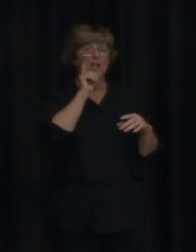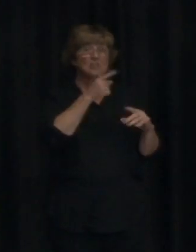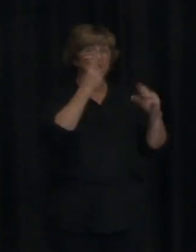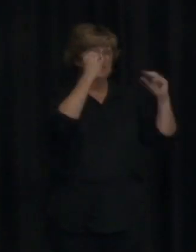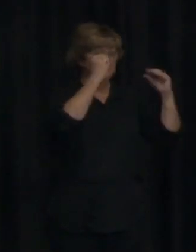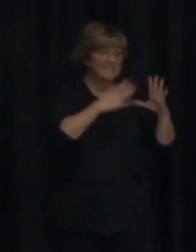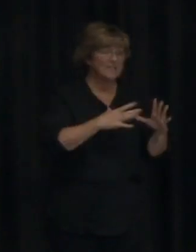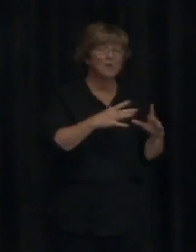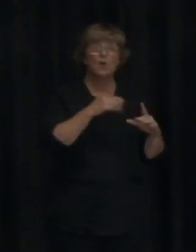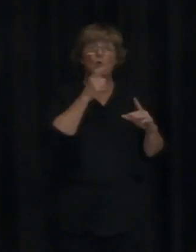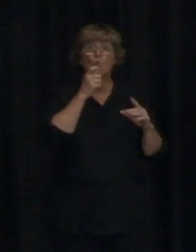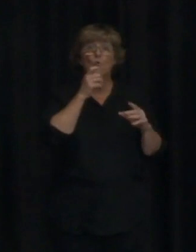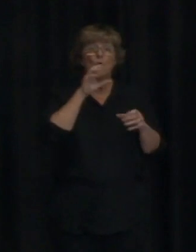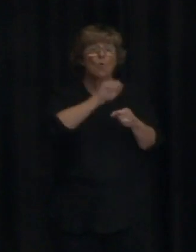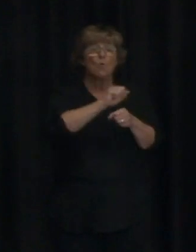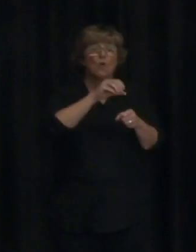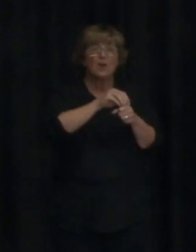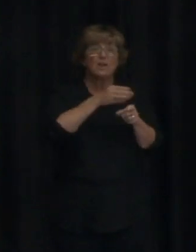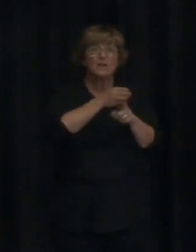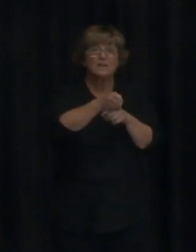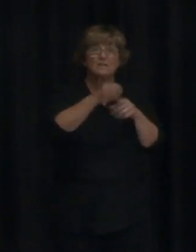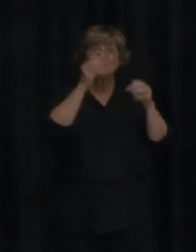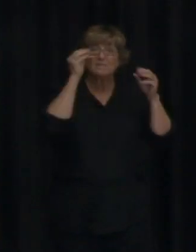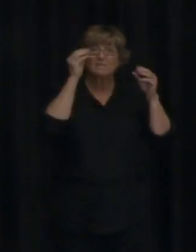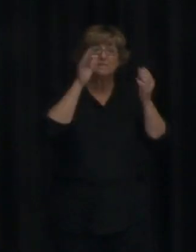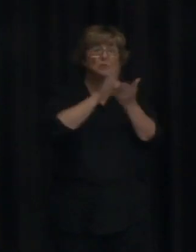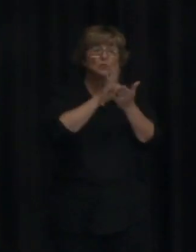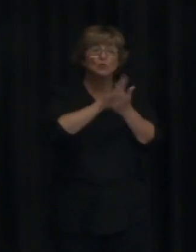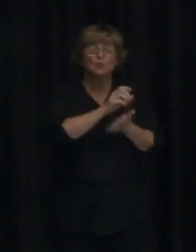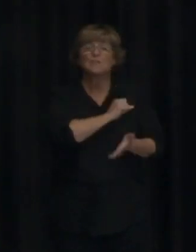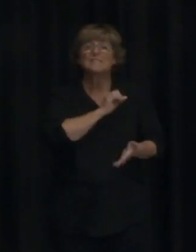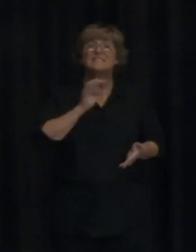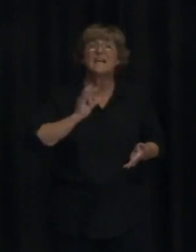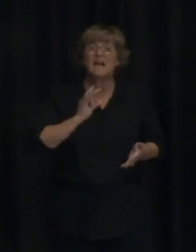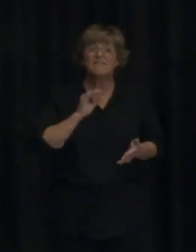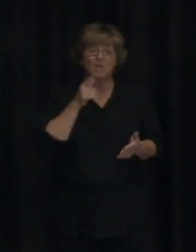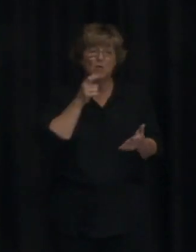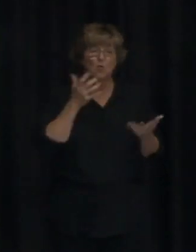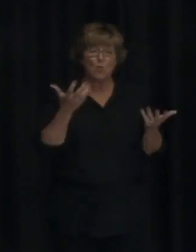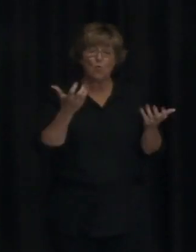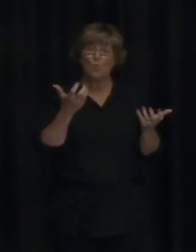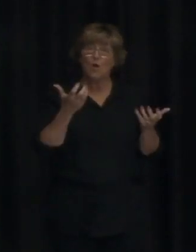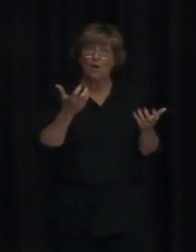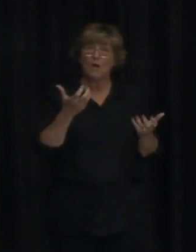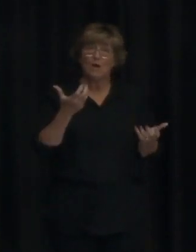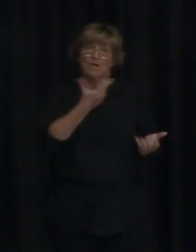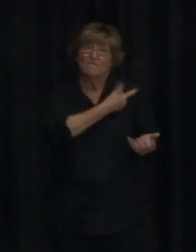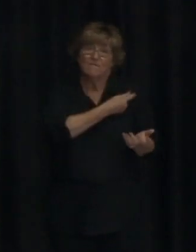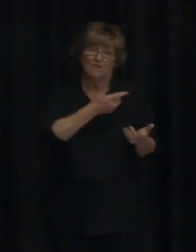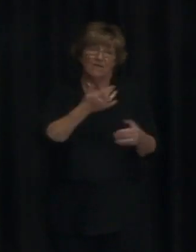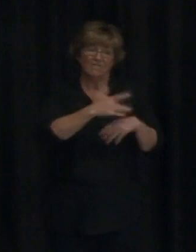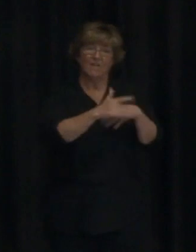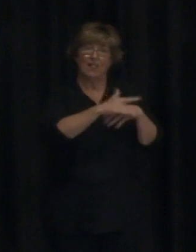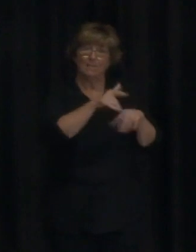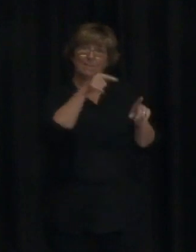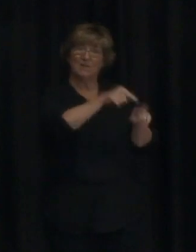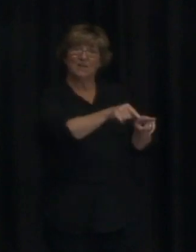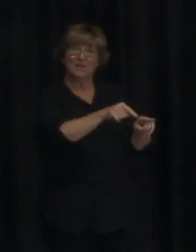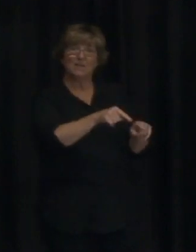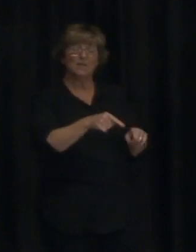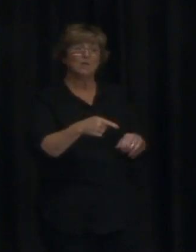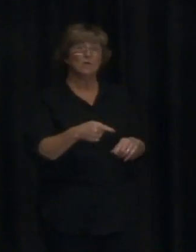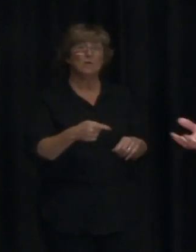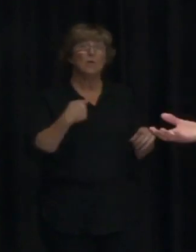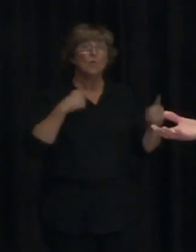teachers, educators, school staff that choose to get the vaccination. We are